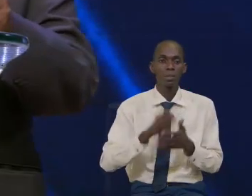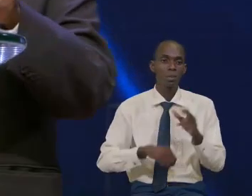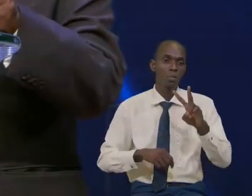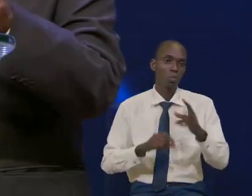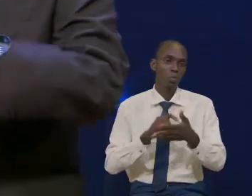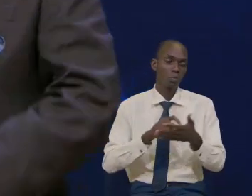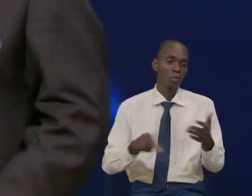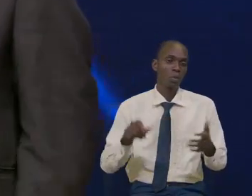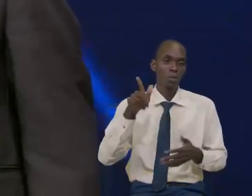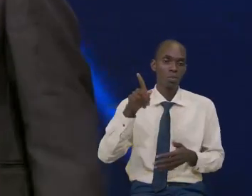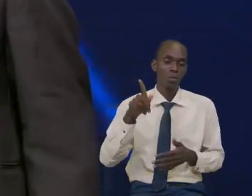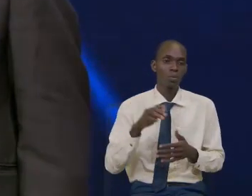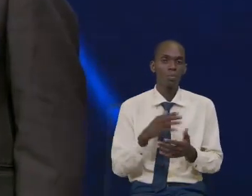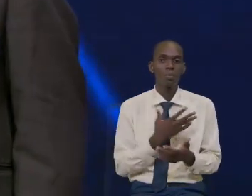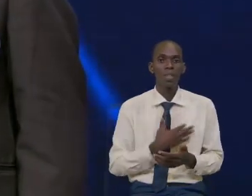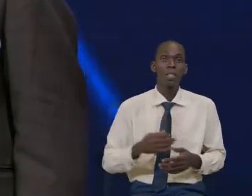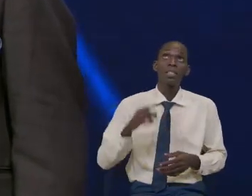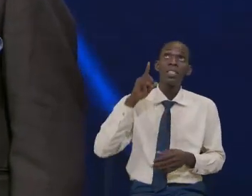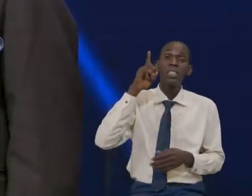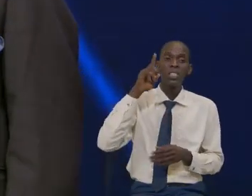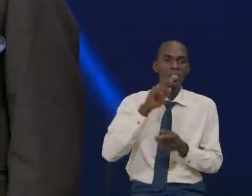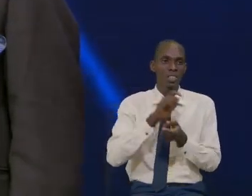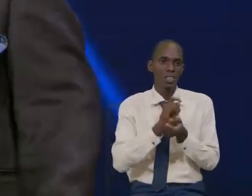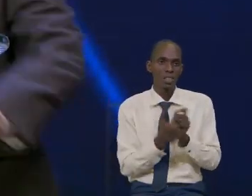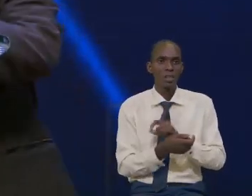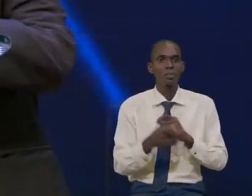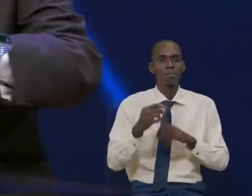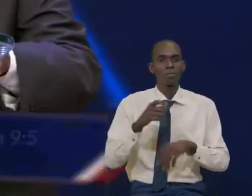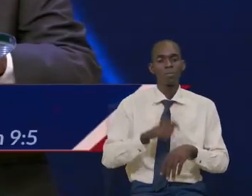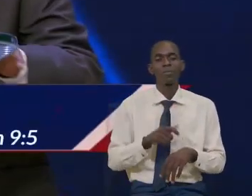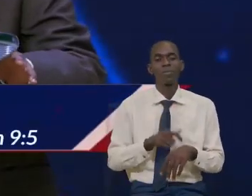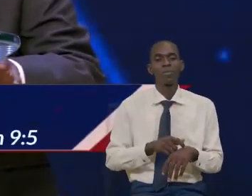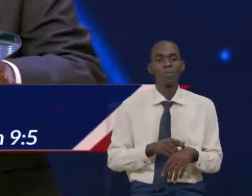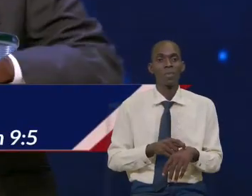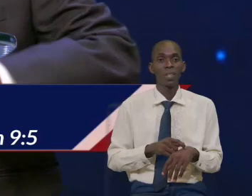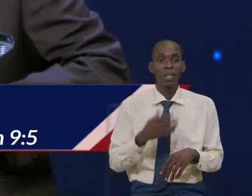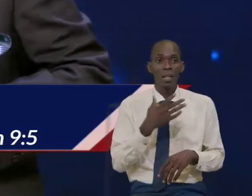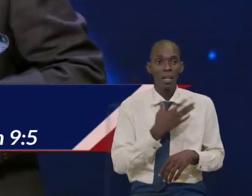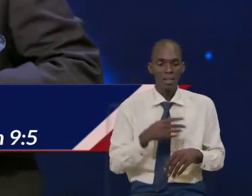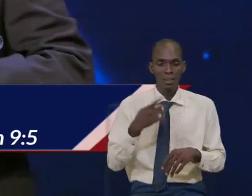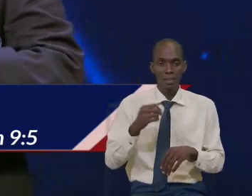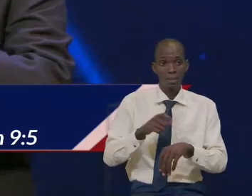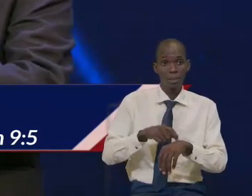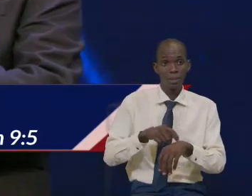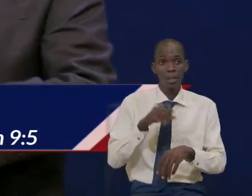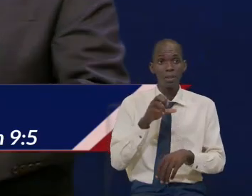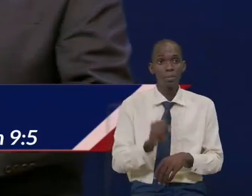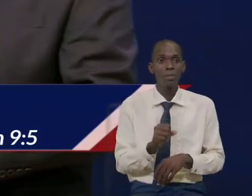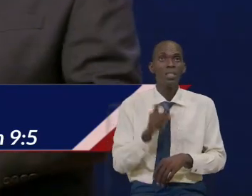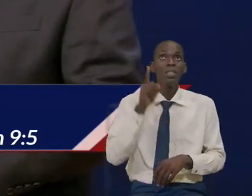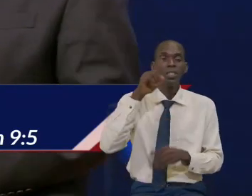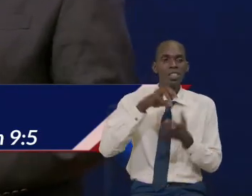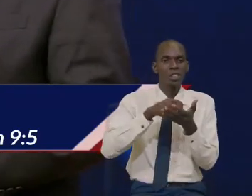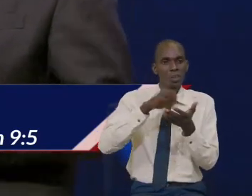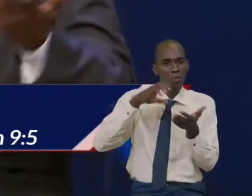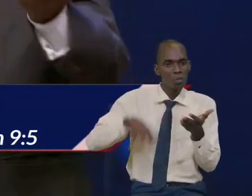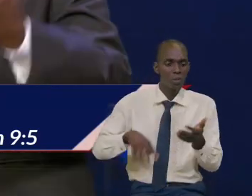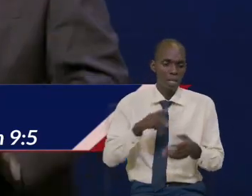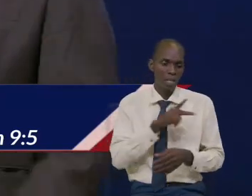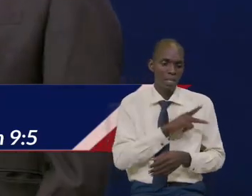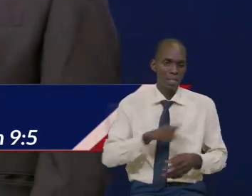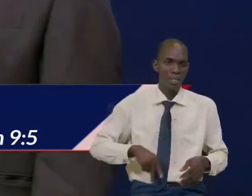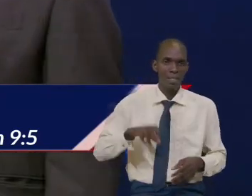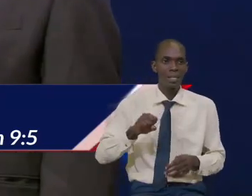And he changes the times, this is God, and the seasons. He removeth kings